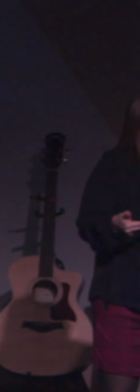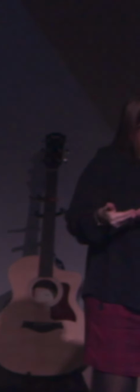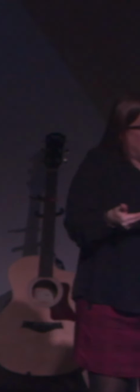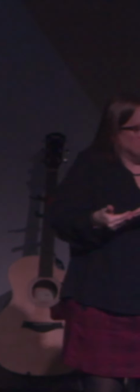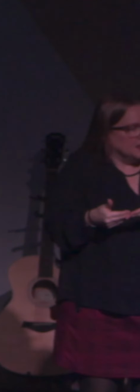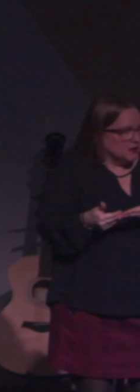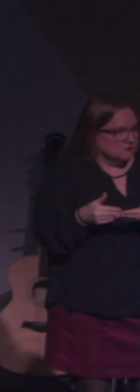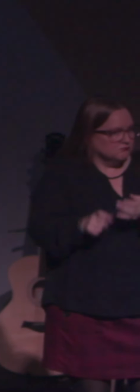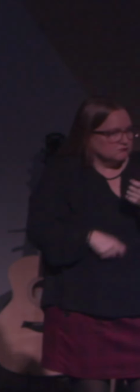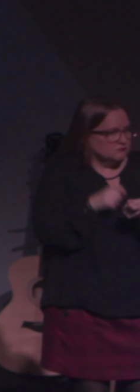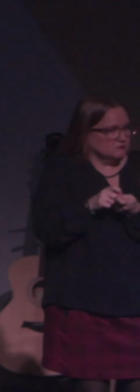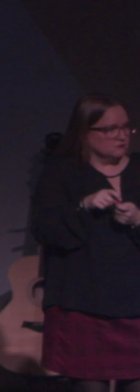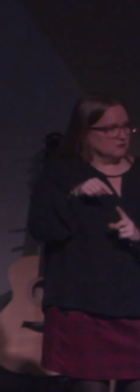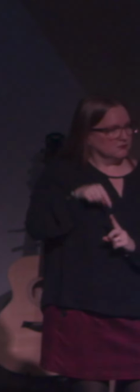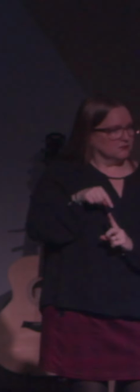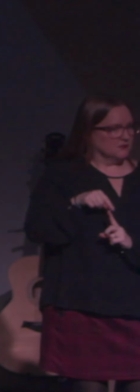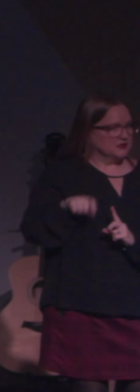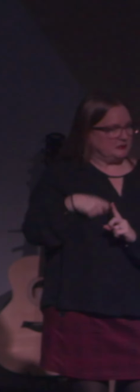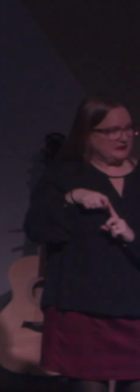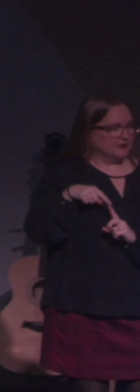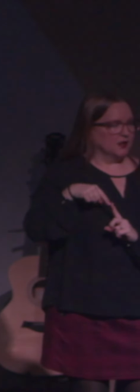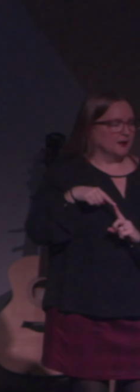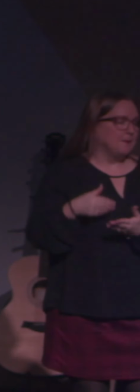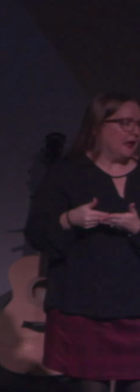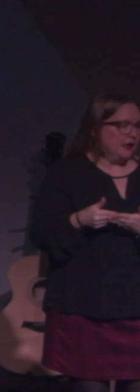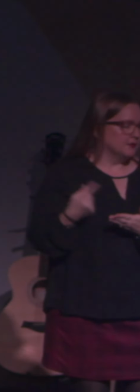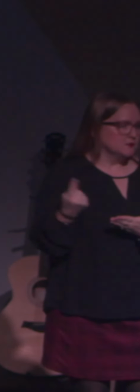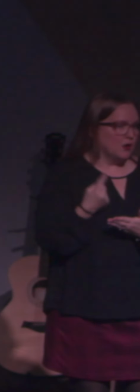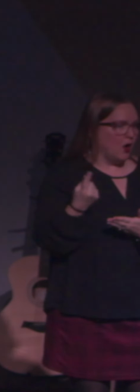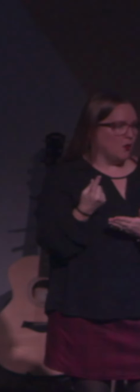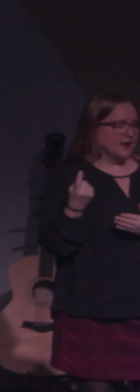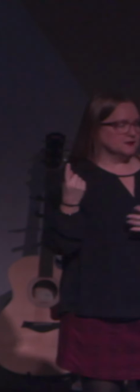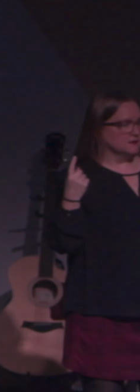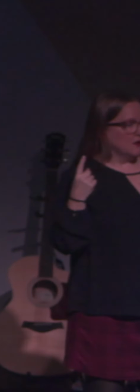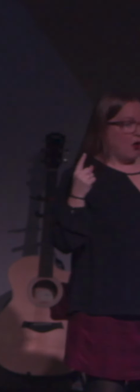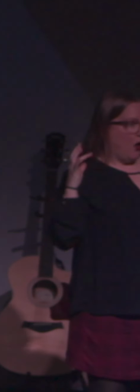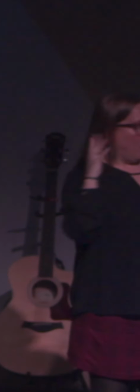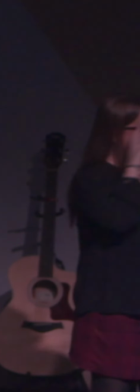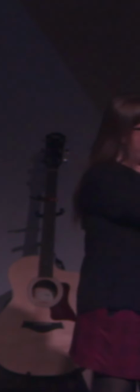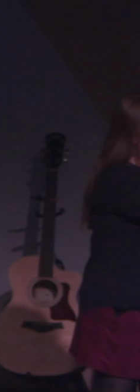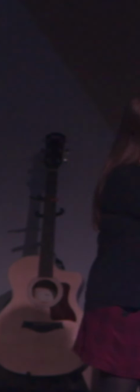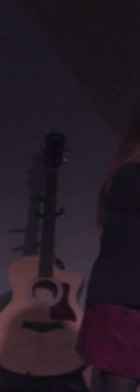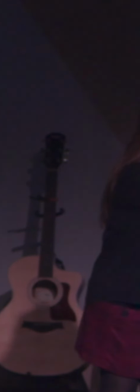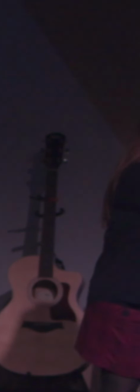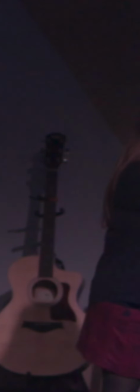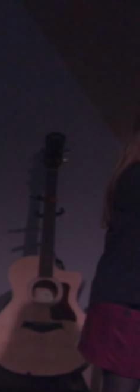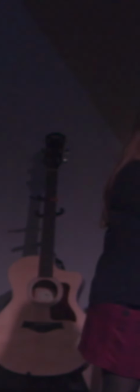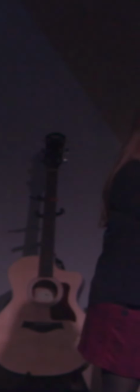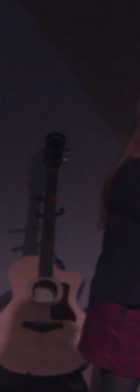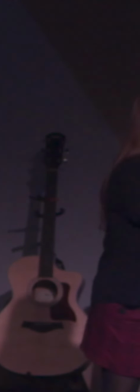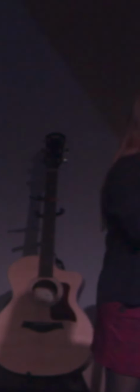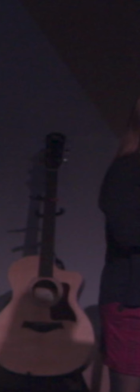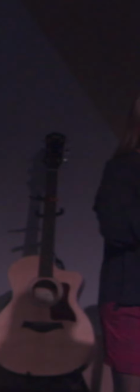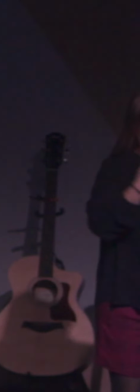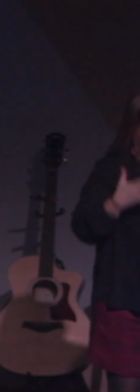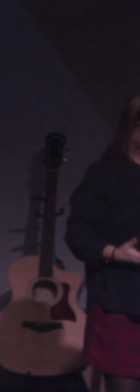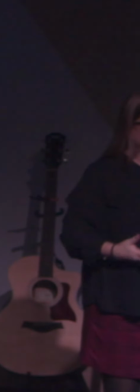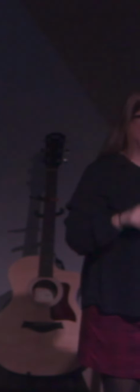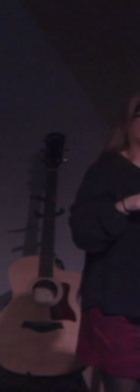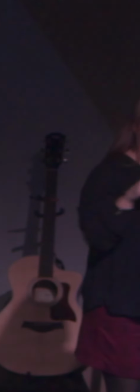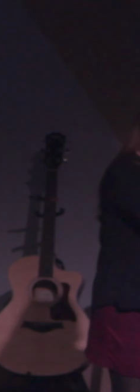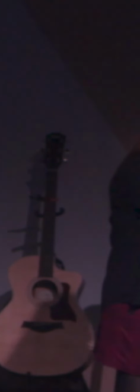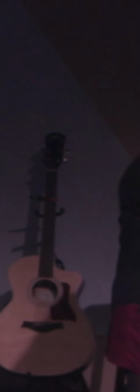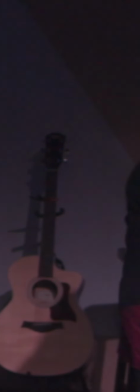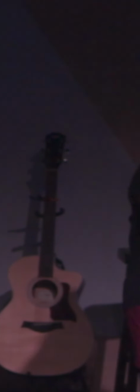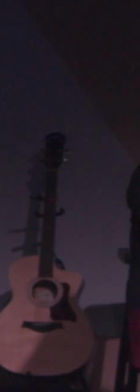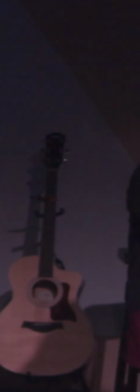especially, would always go, or baby lambs would always go to those and want to eat them. So it was the shepherd's job to make sure we got